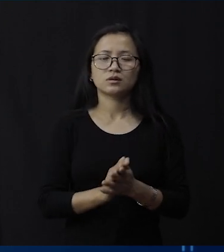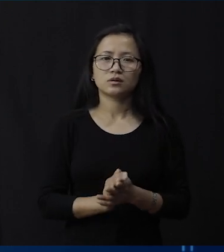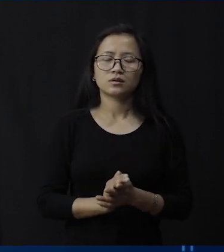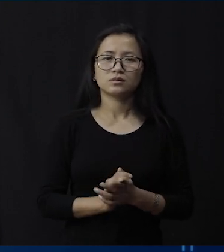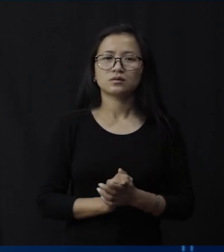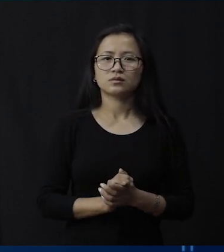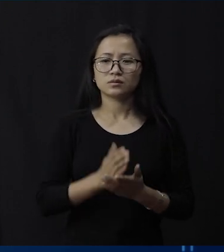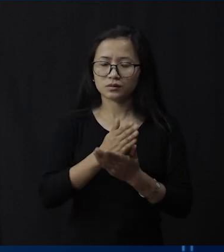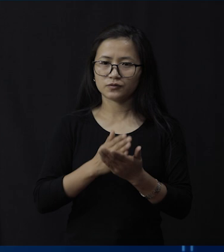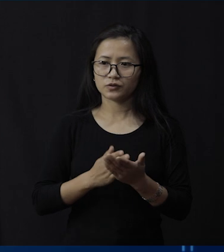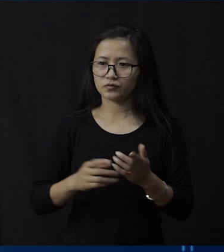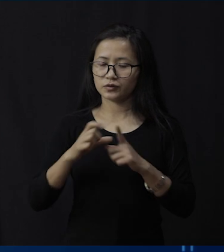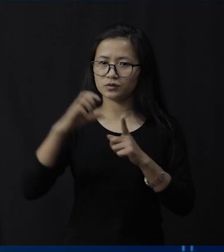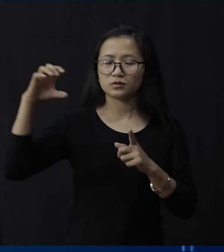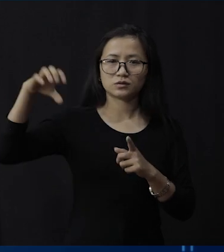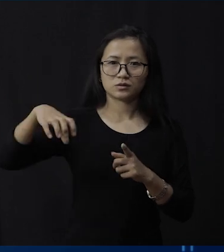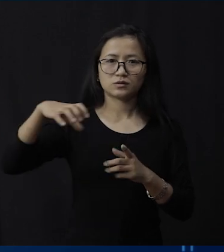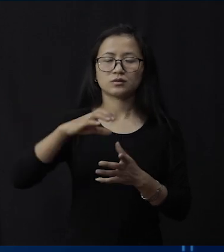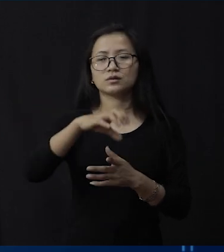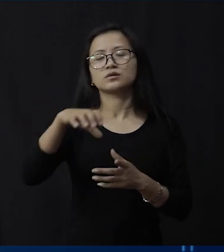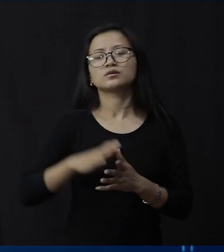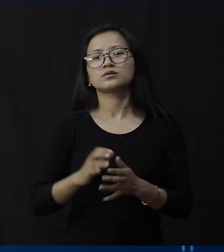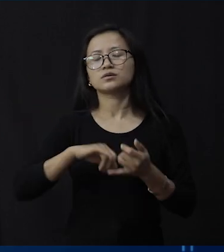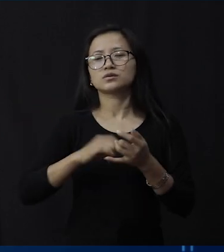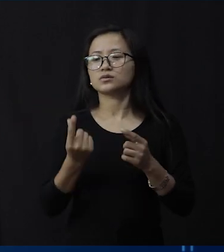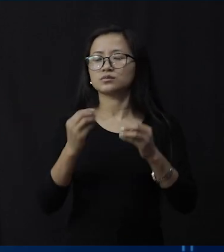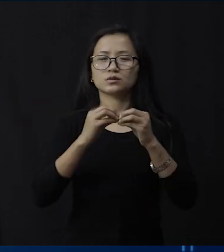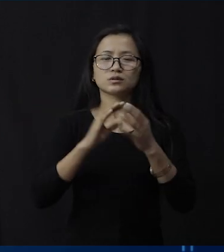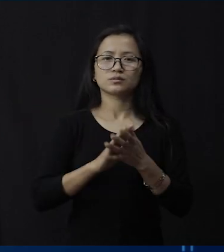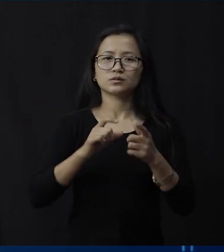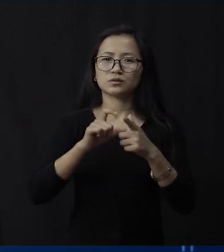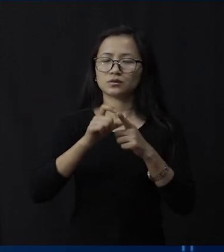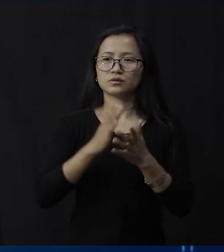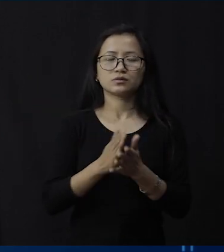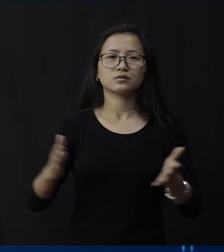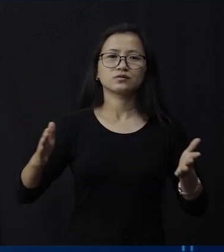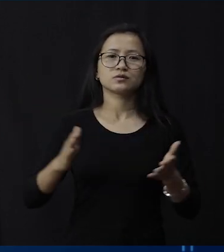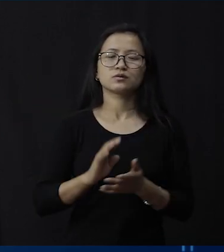if we divide a district, it is known as subdivision,